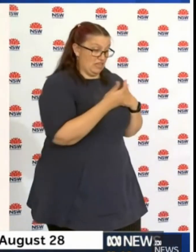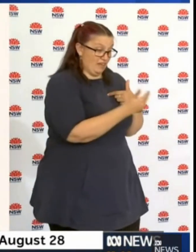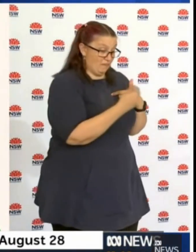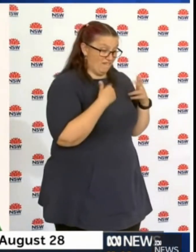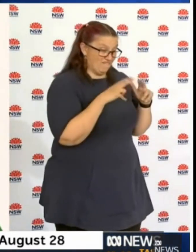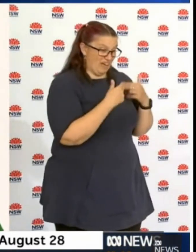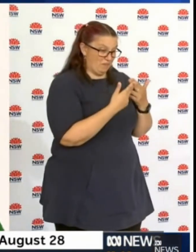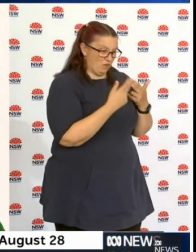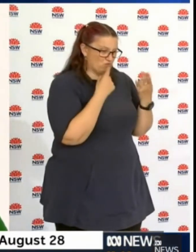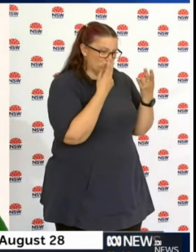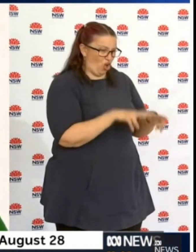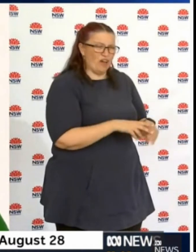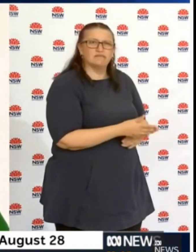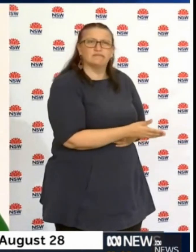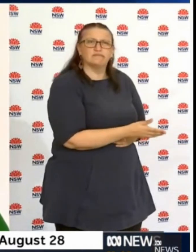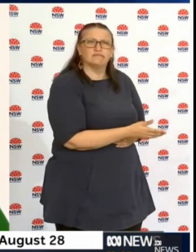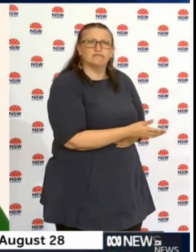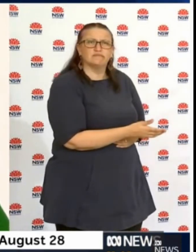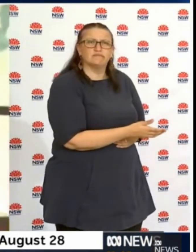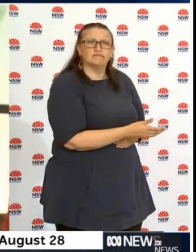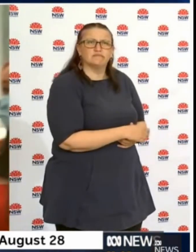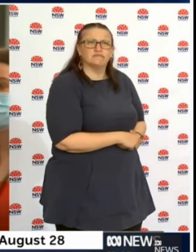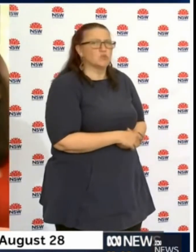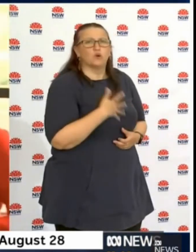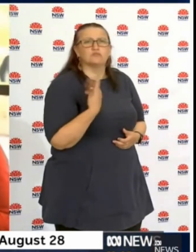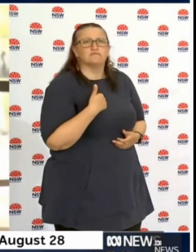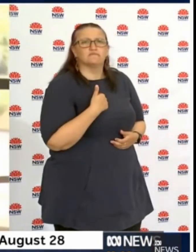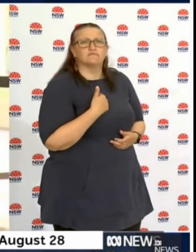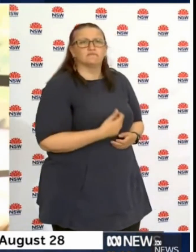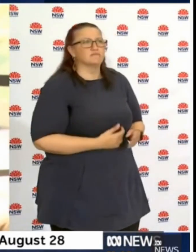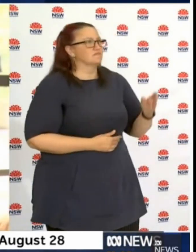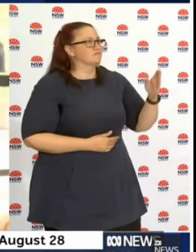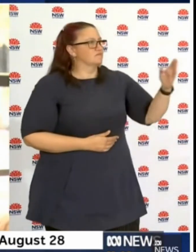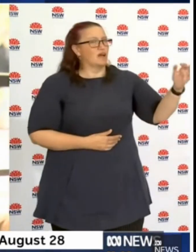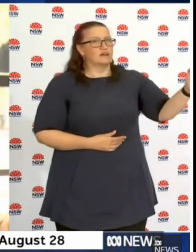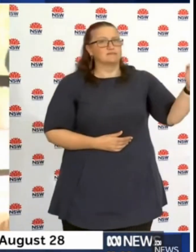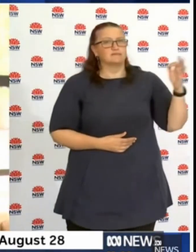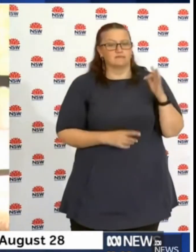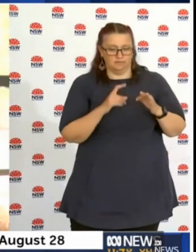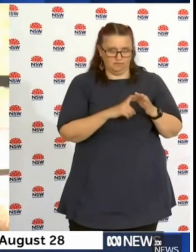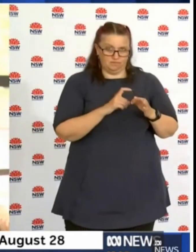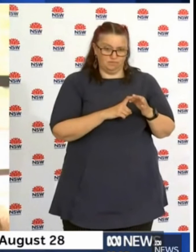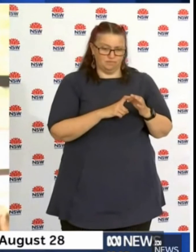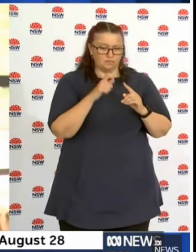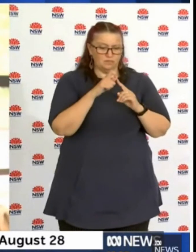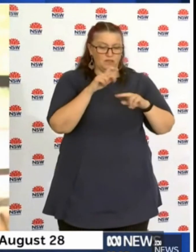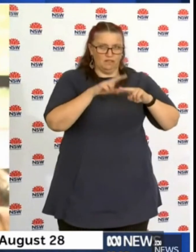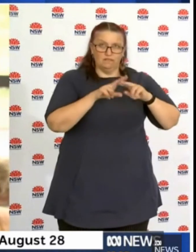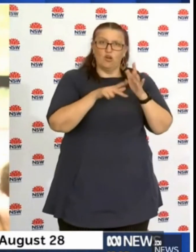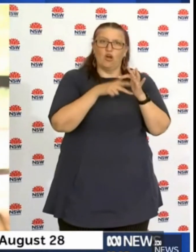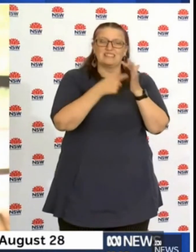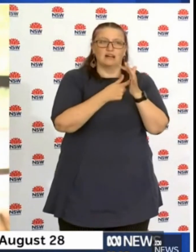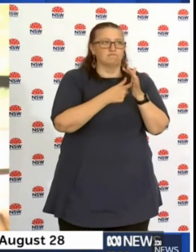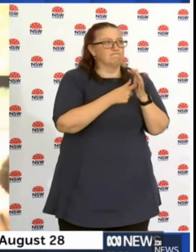have them die. Premier, to take Pfizer off the regions is a tough call. How many vaccines will be redirected?